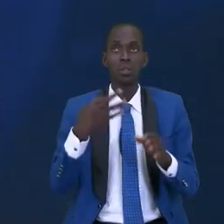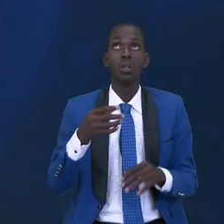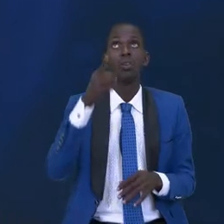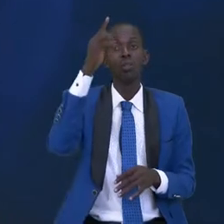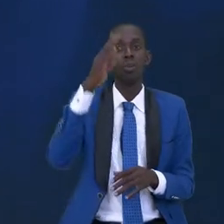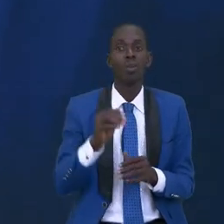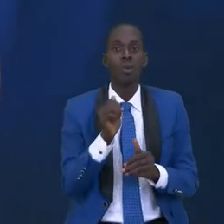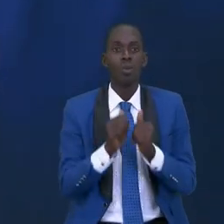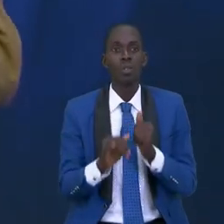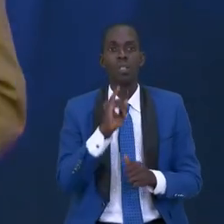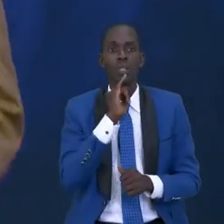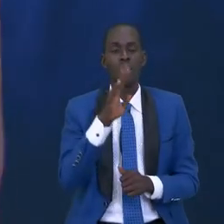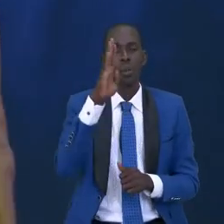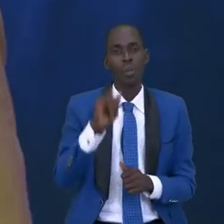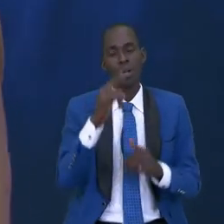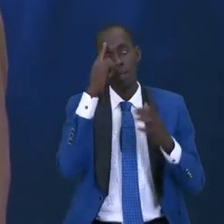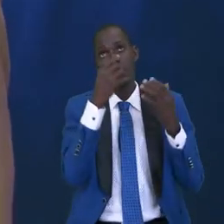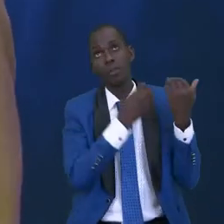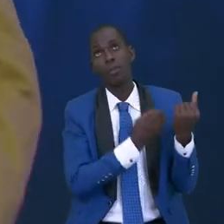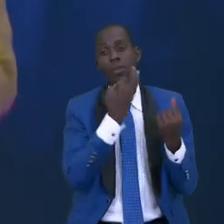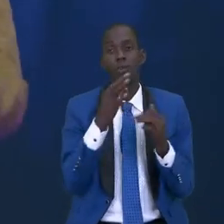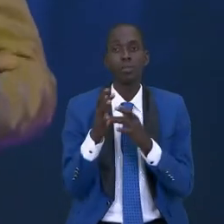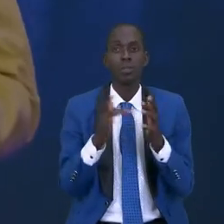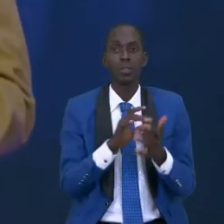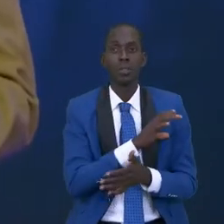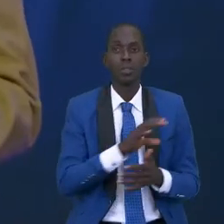by the faith of Jesus Christ,